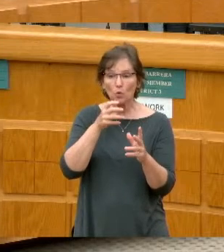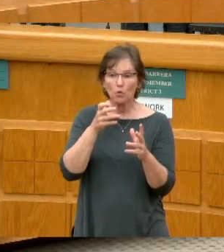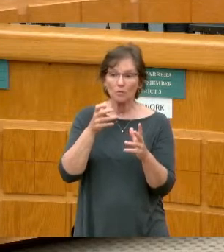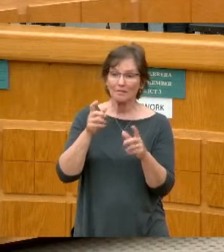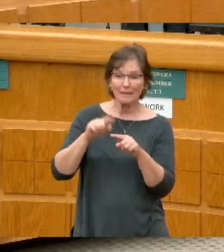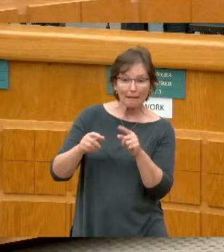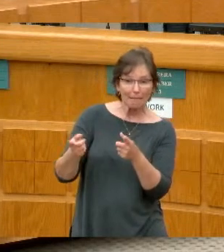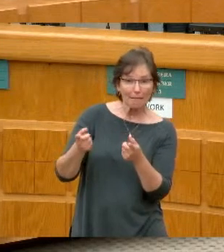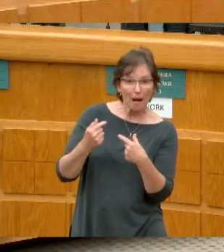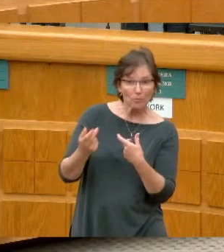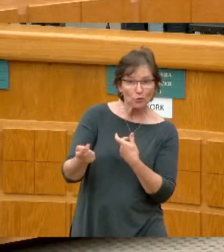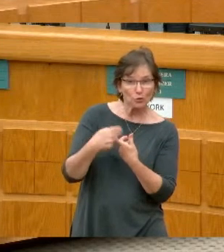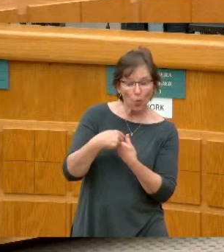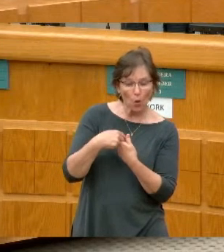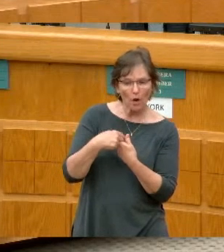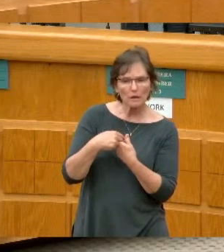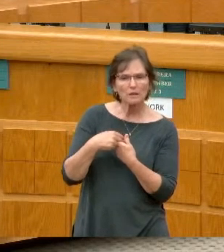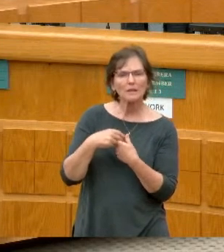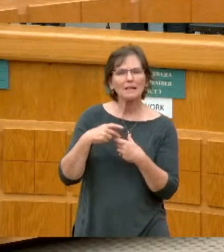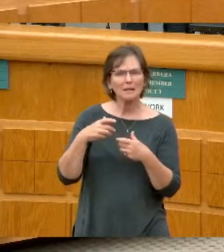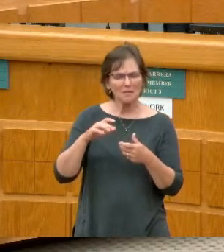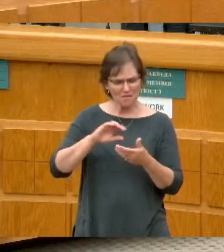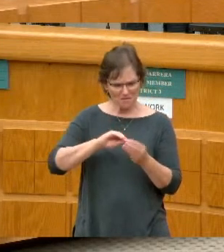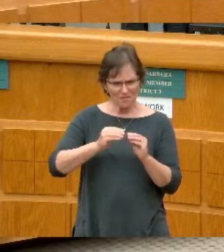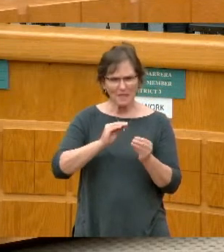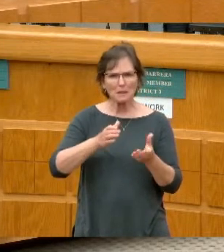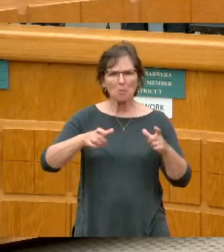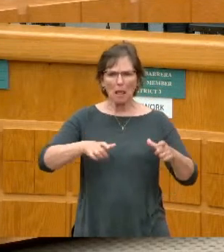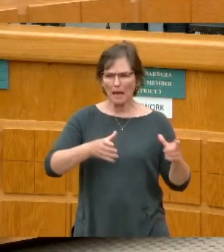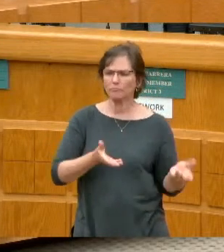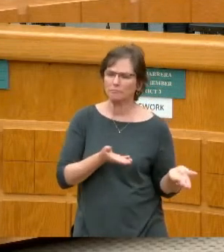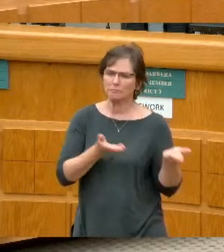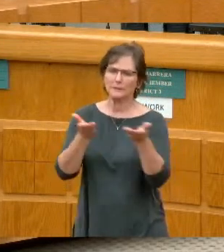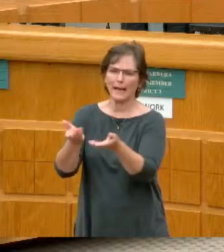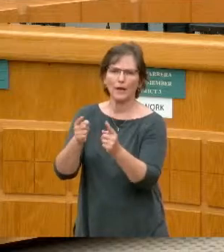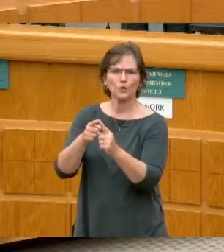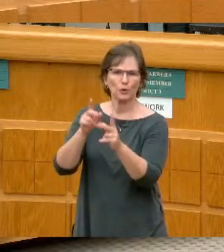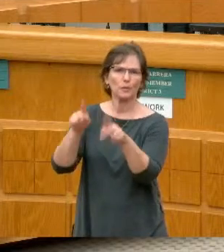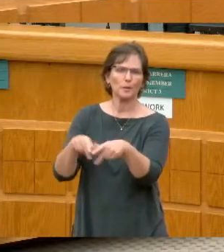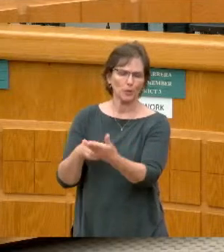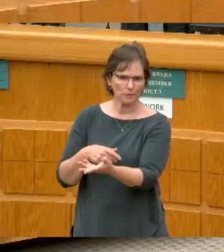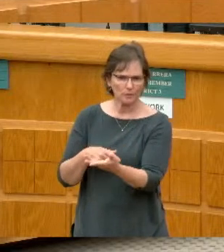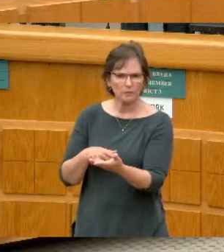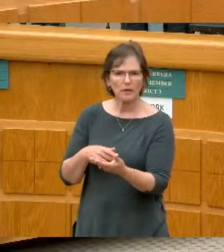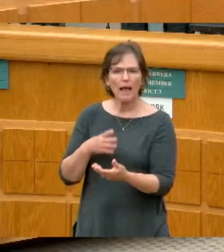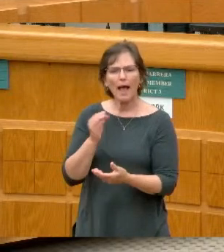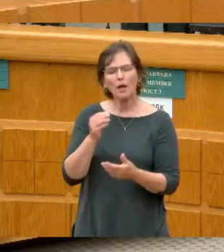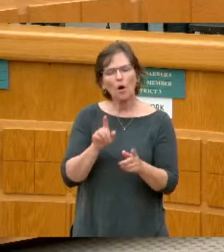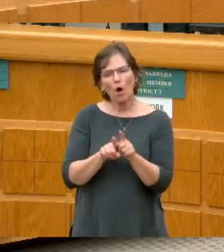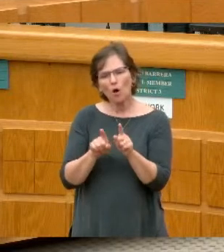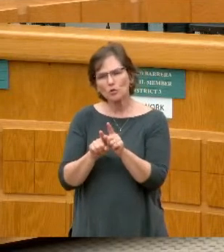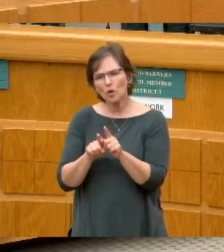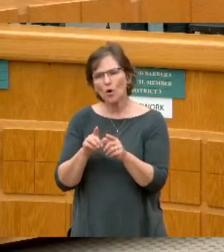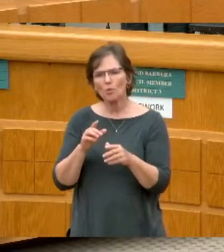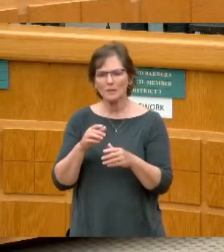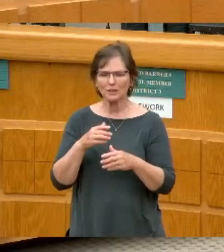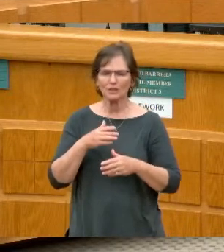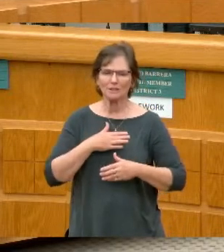Consider virtual activities for any extended vulnerable family members or family members from out of